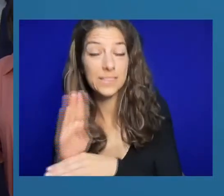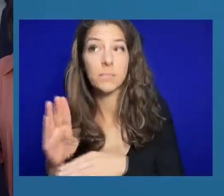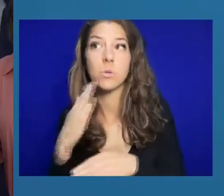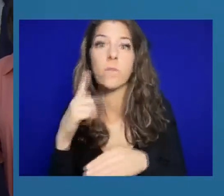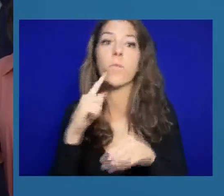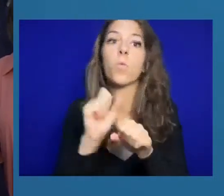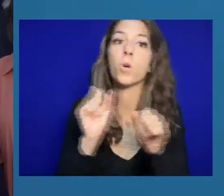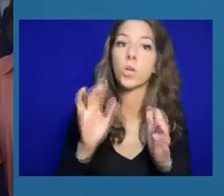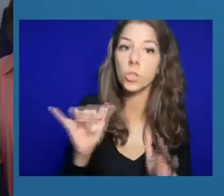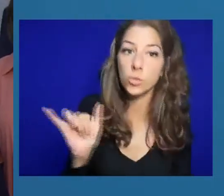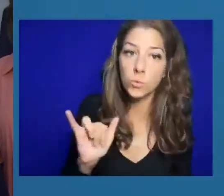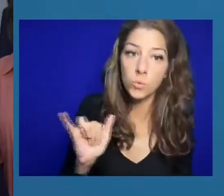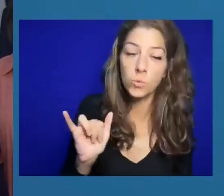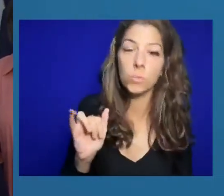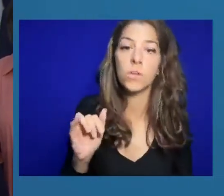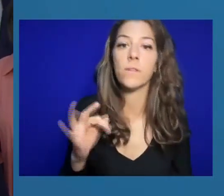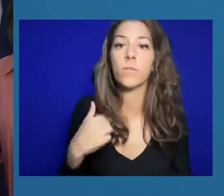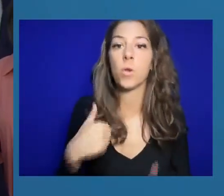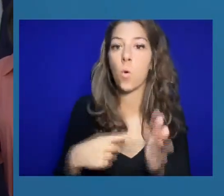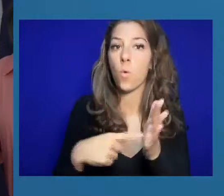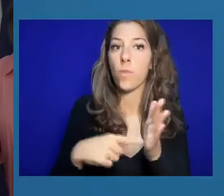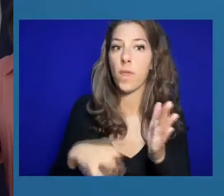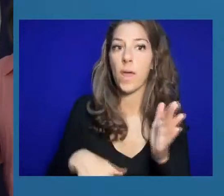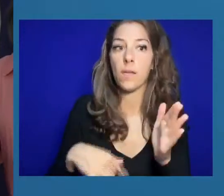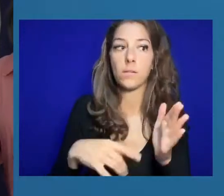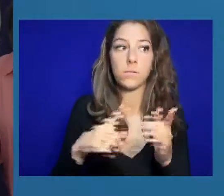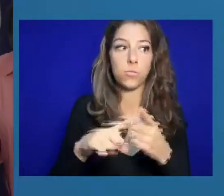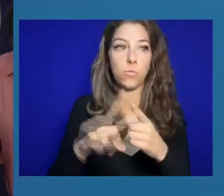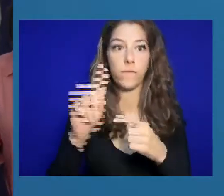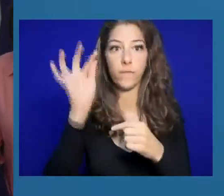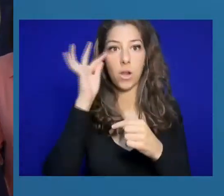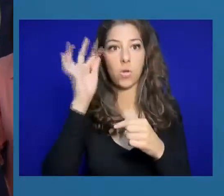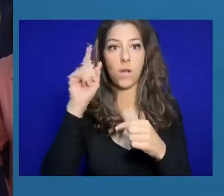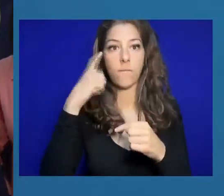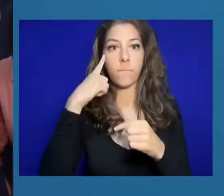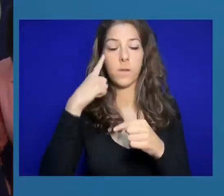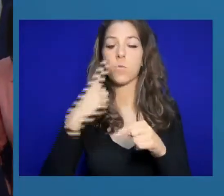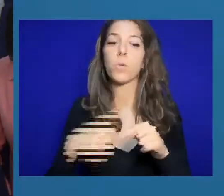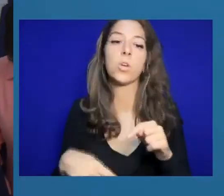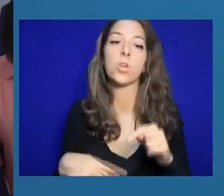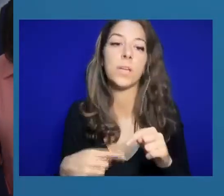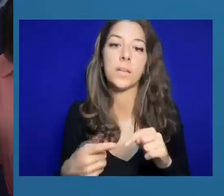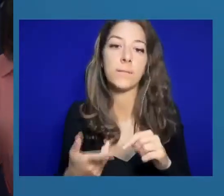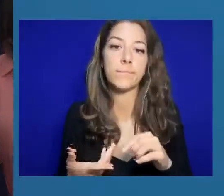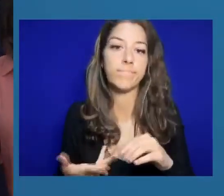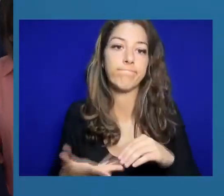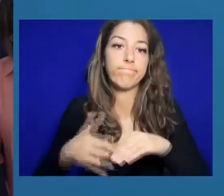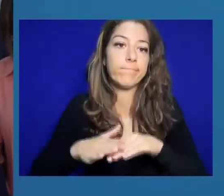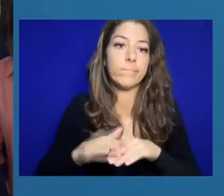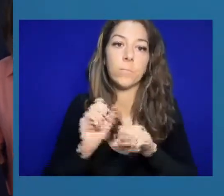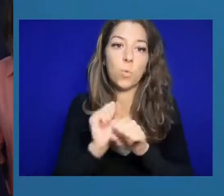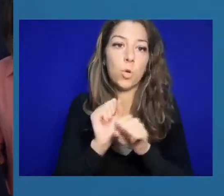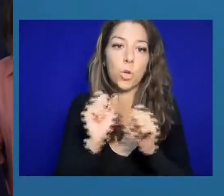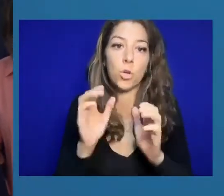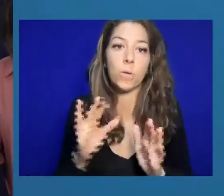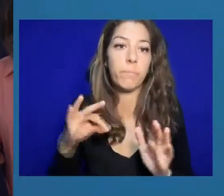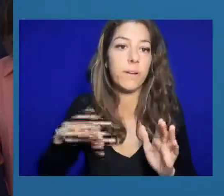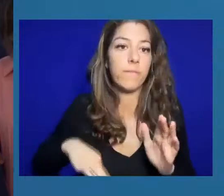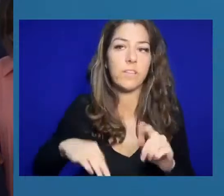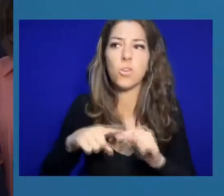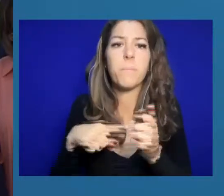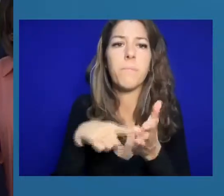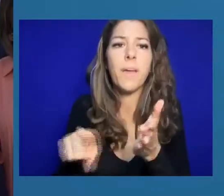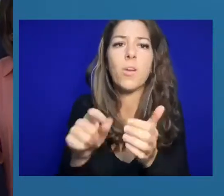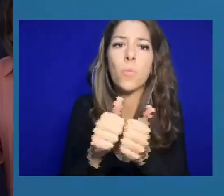workers. As long as we owed that debt to the federal government, we could not enhance worker benefits. But we wouldn't have been able to pay that debt without the